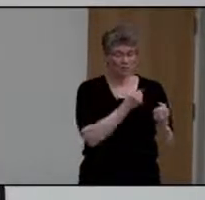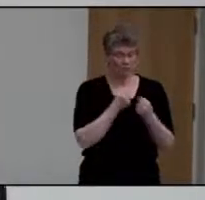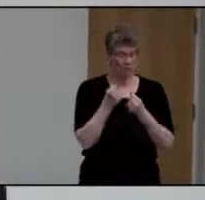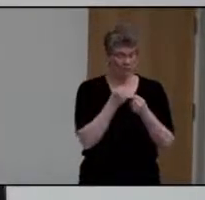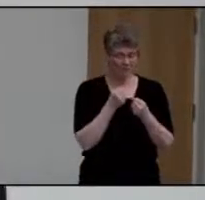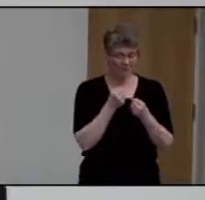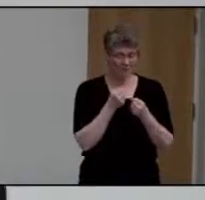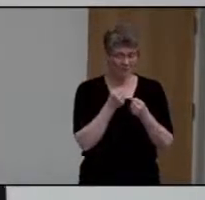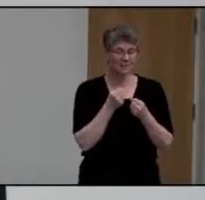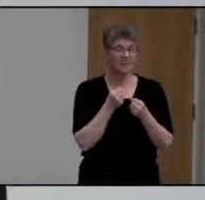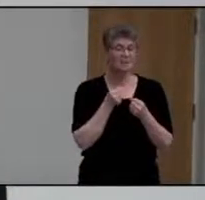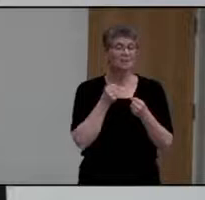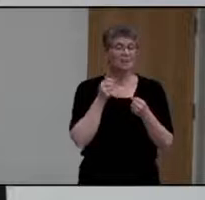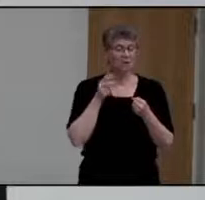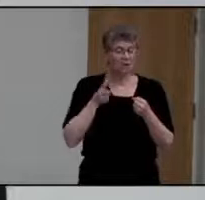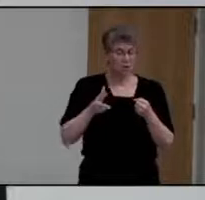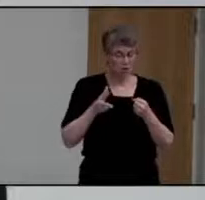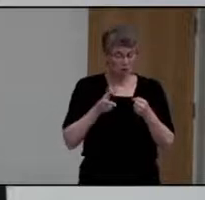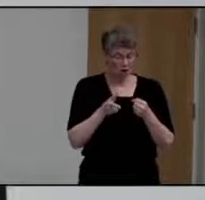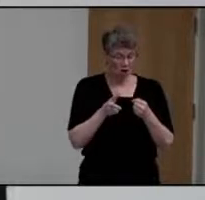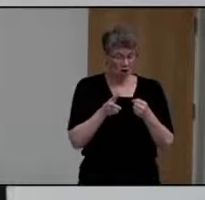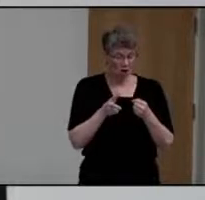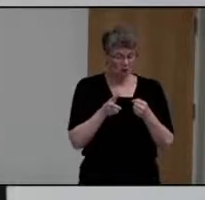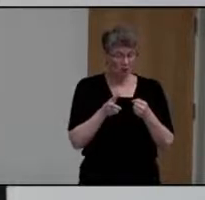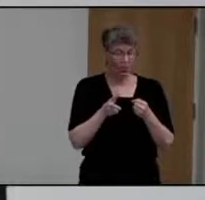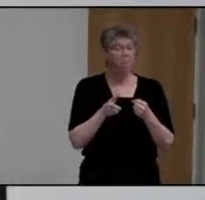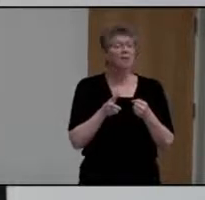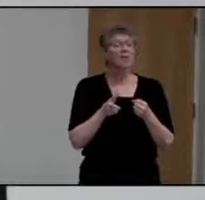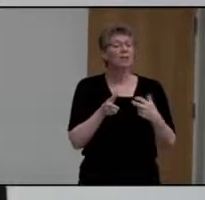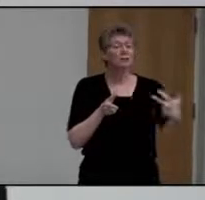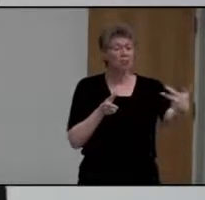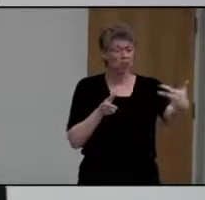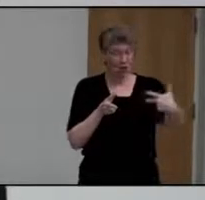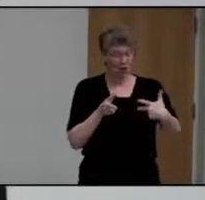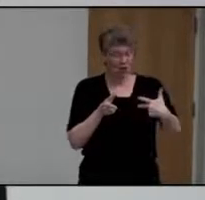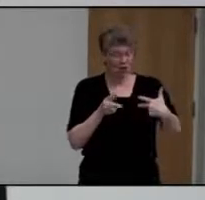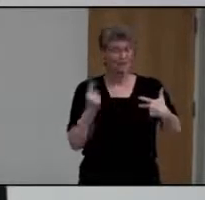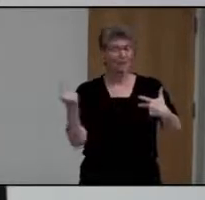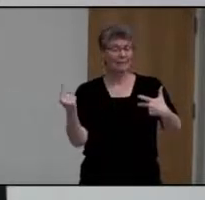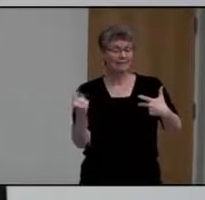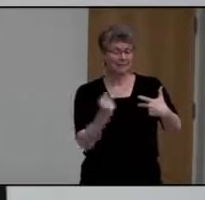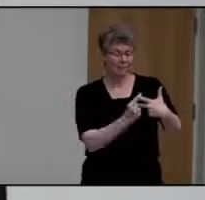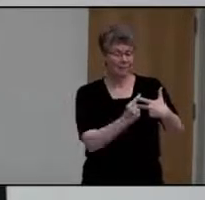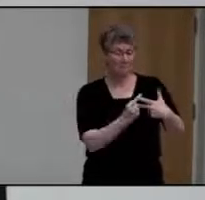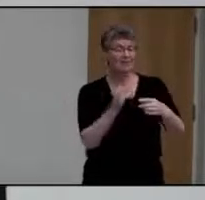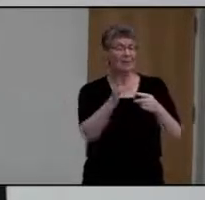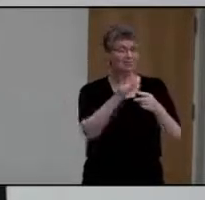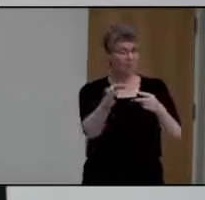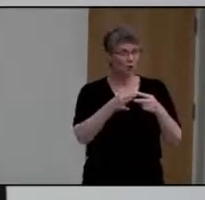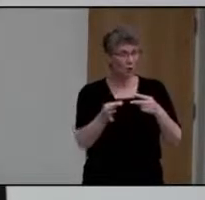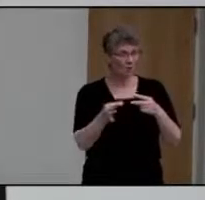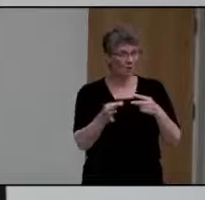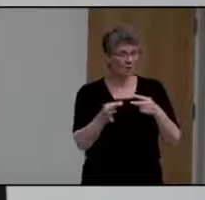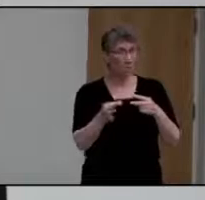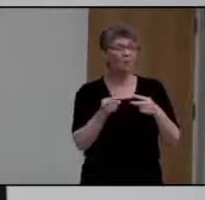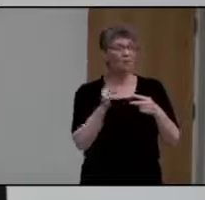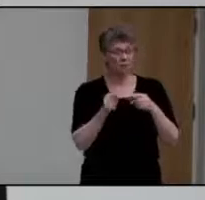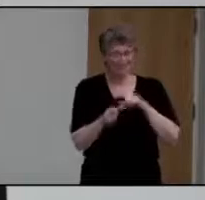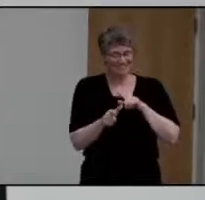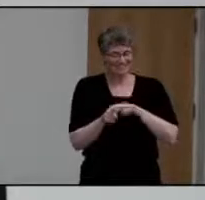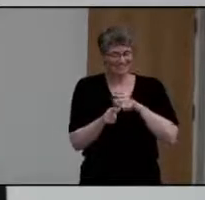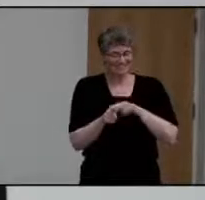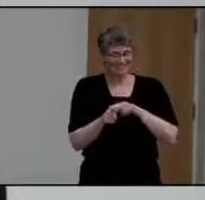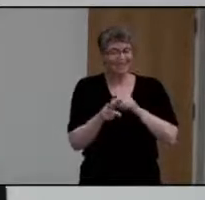going straight, or should it go to the other lane and hit a barrier? So you always choose between killing the people in the car